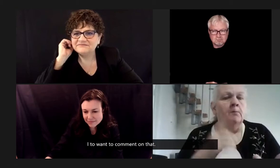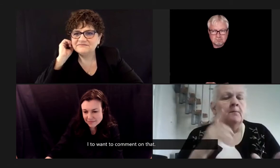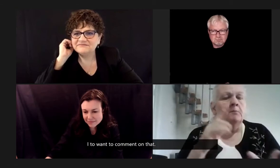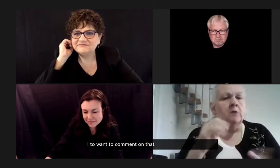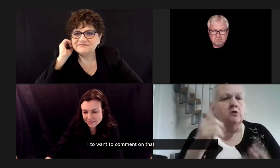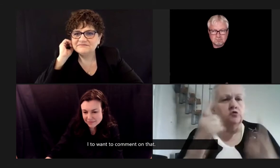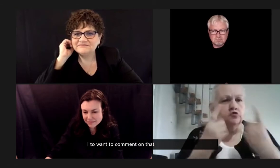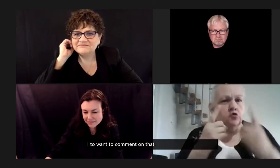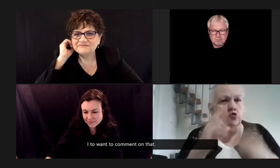legislator.